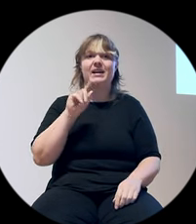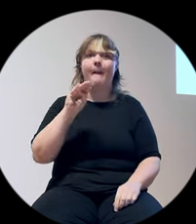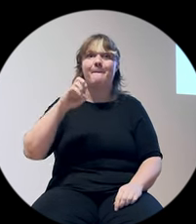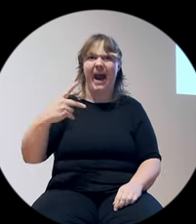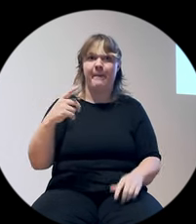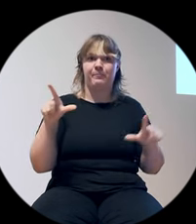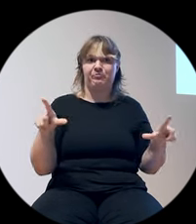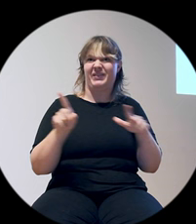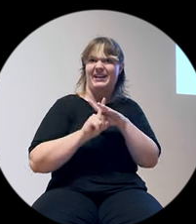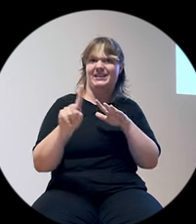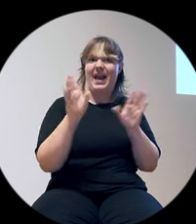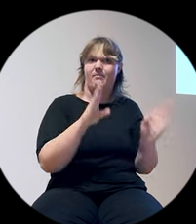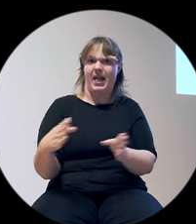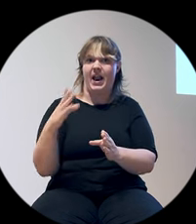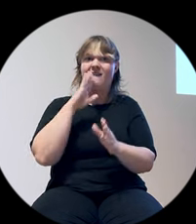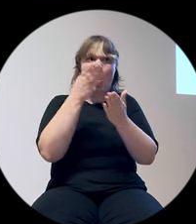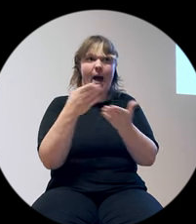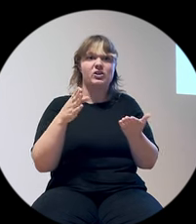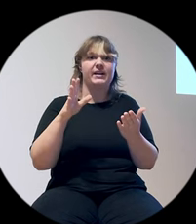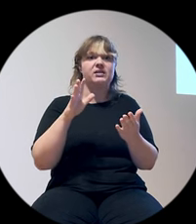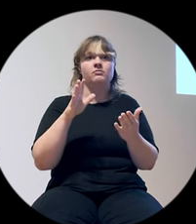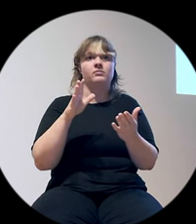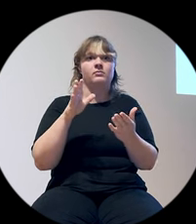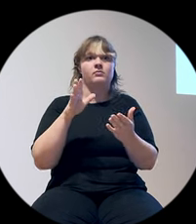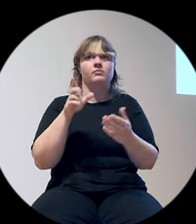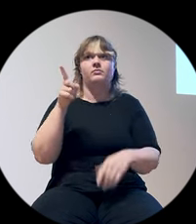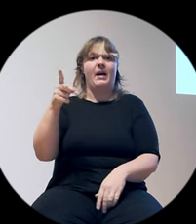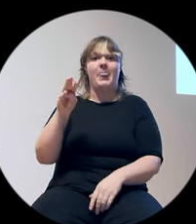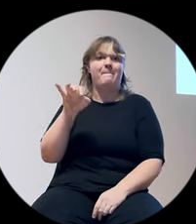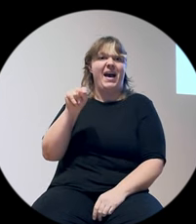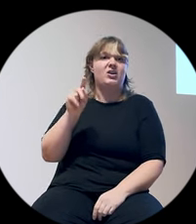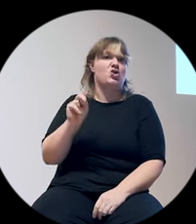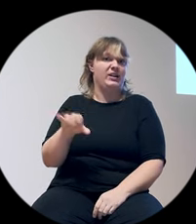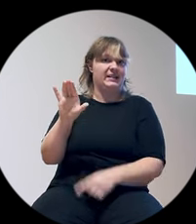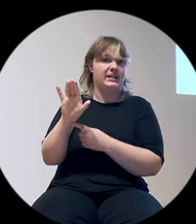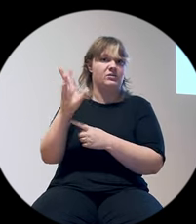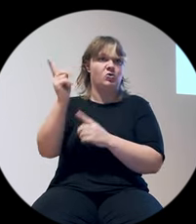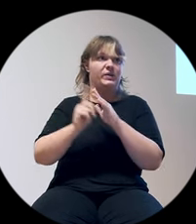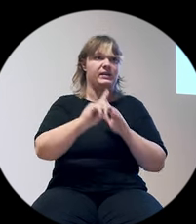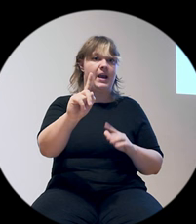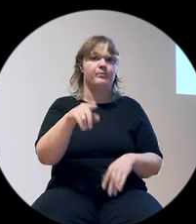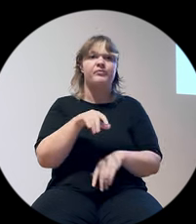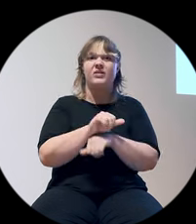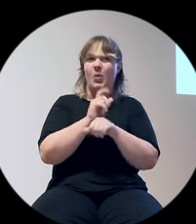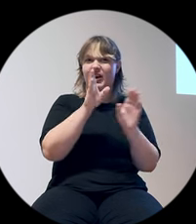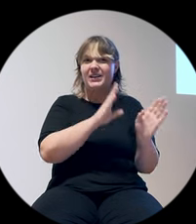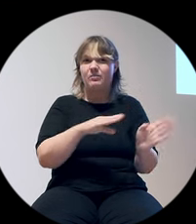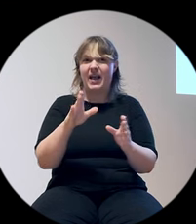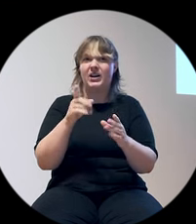for objects held in the Met in New York City. The work is a plan for wayfinding